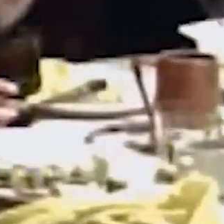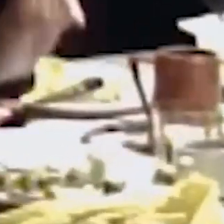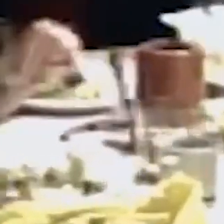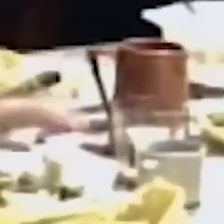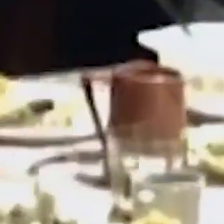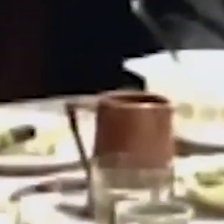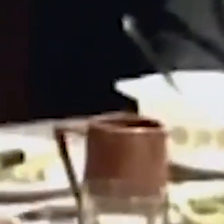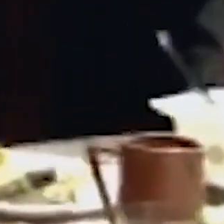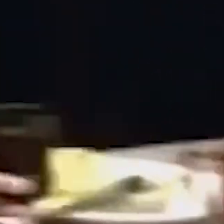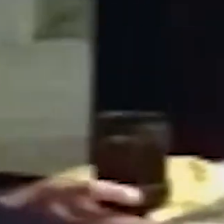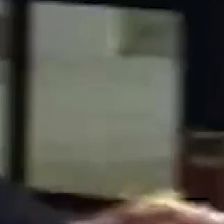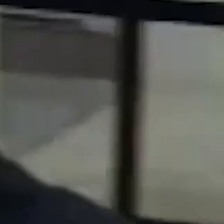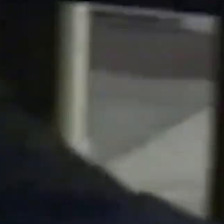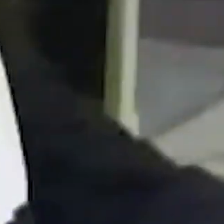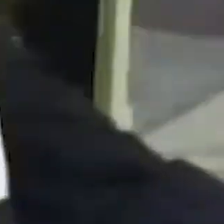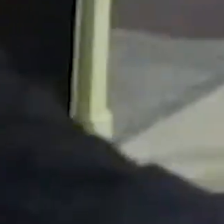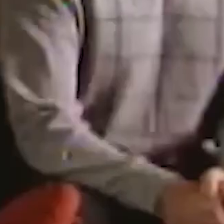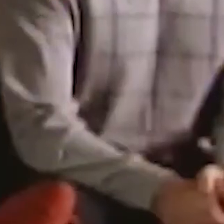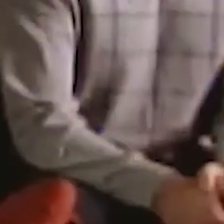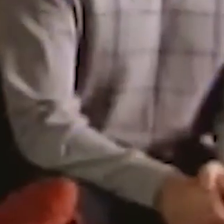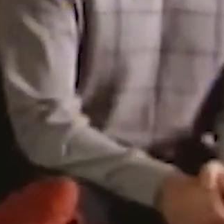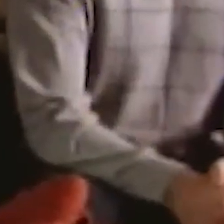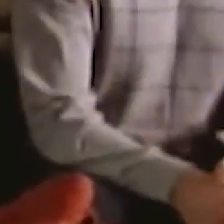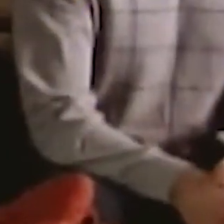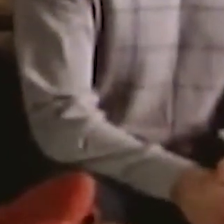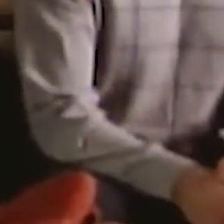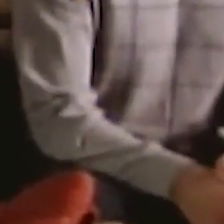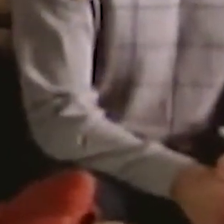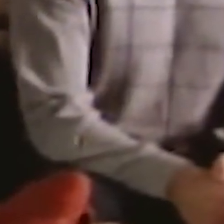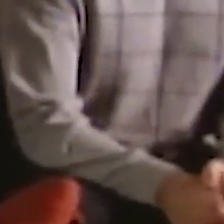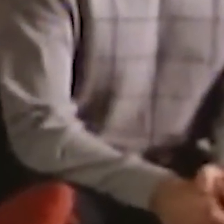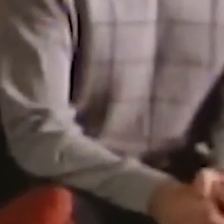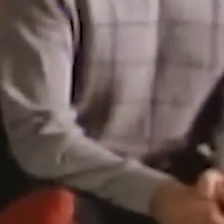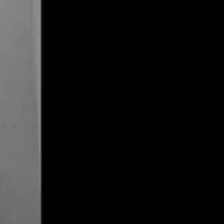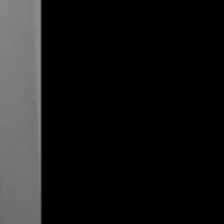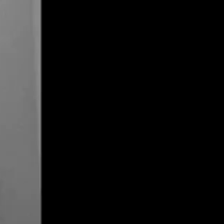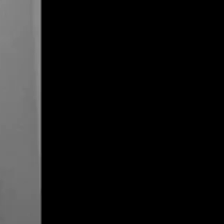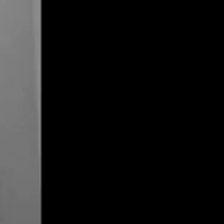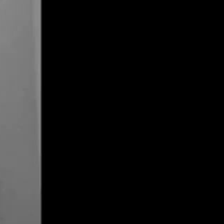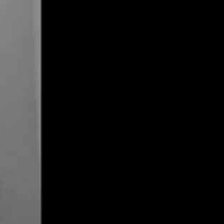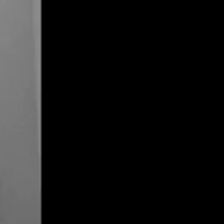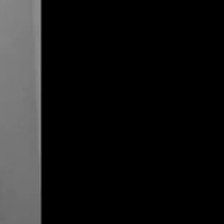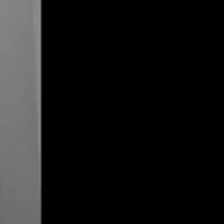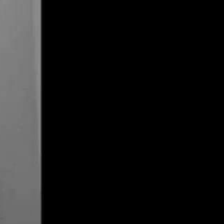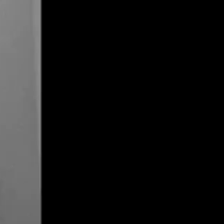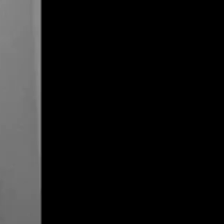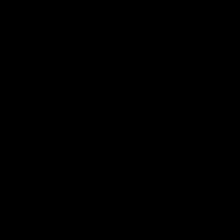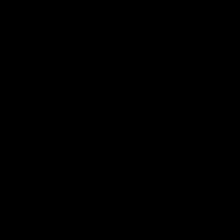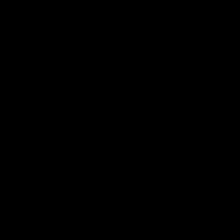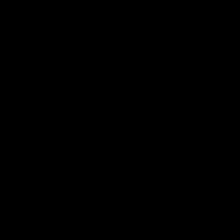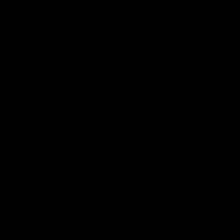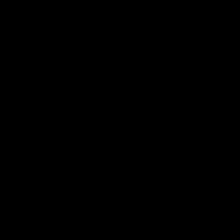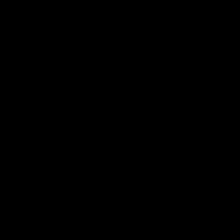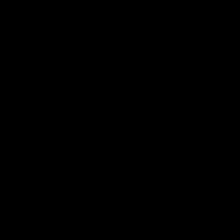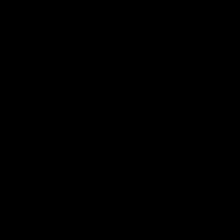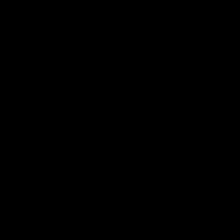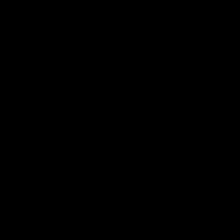became heated. Reunions became more and more uncomfortable. They thought they were meant for each other,